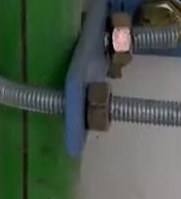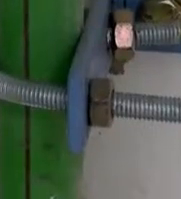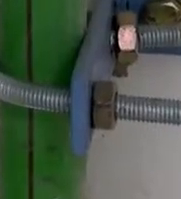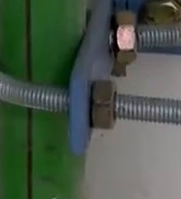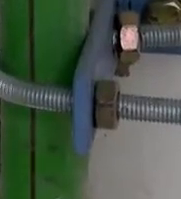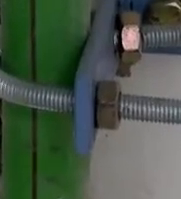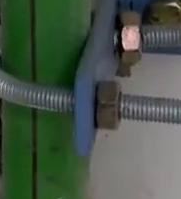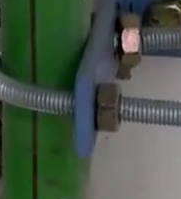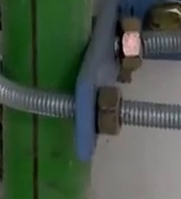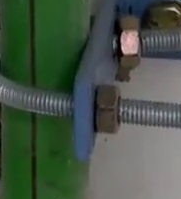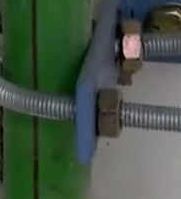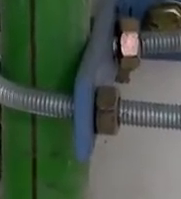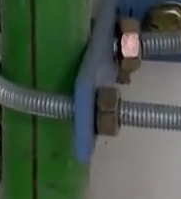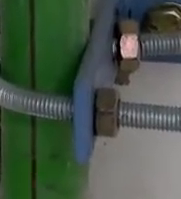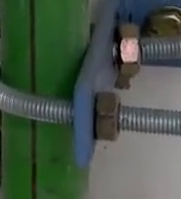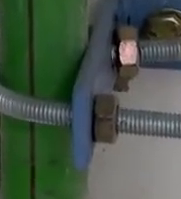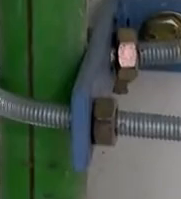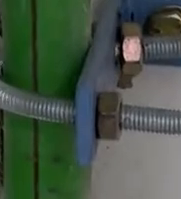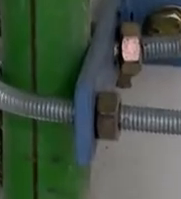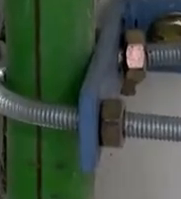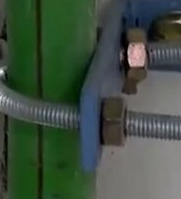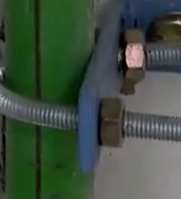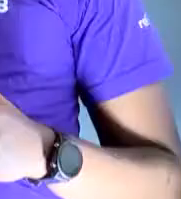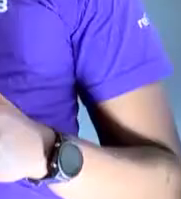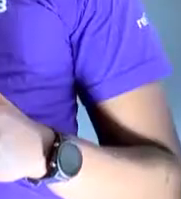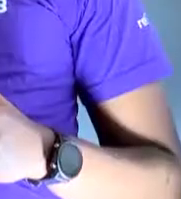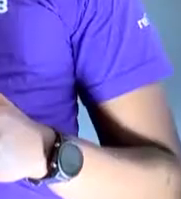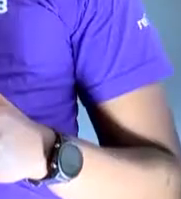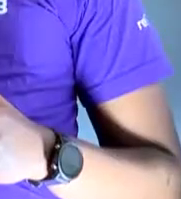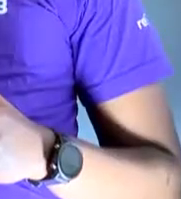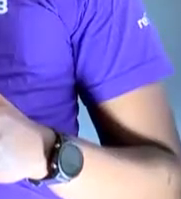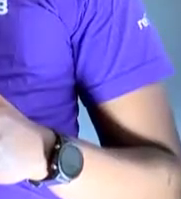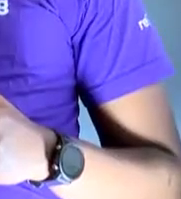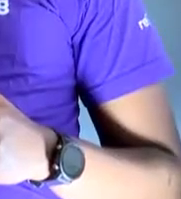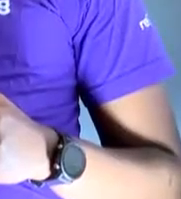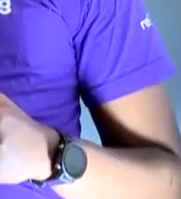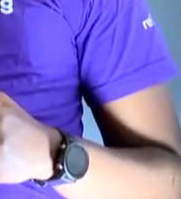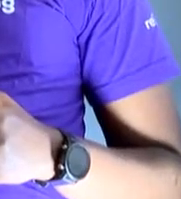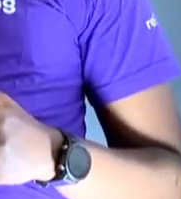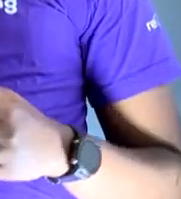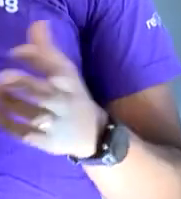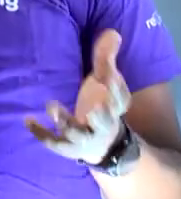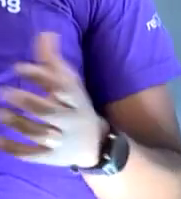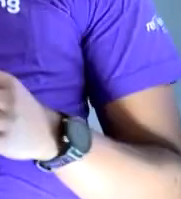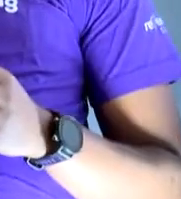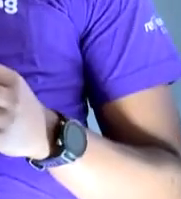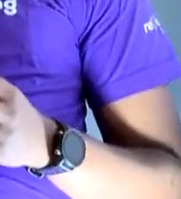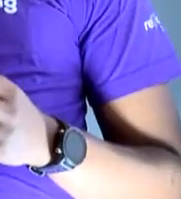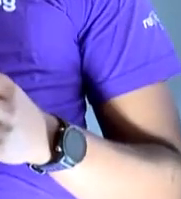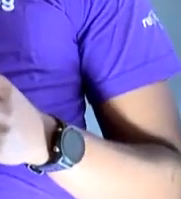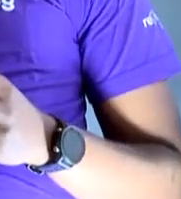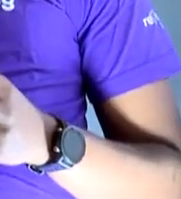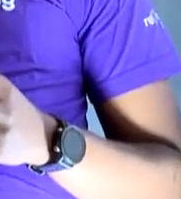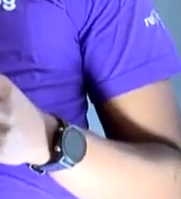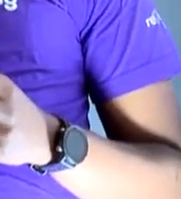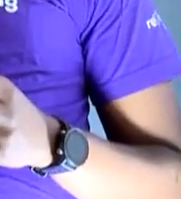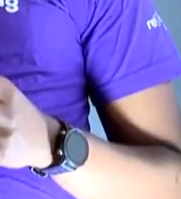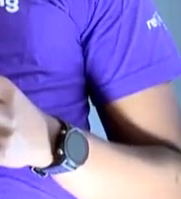needs collaboration and enabling policy for it to scale. Right now we only have Kenya Power